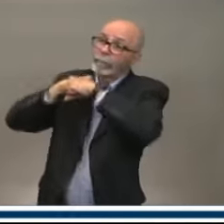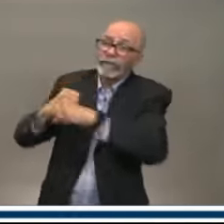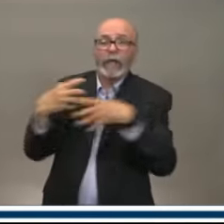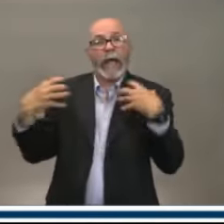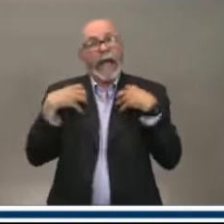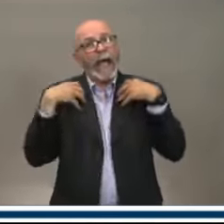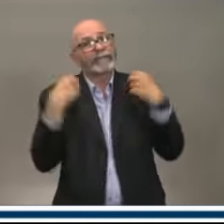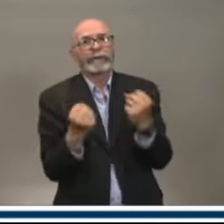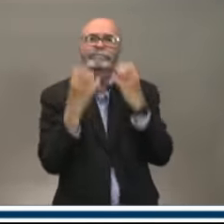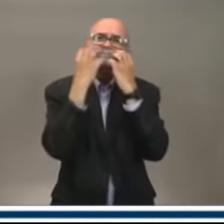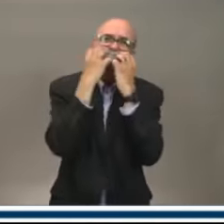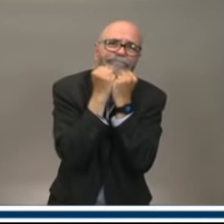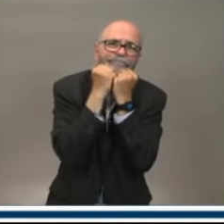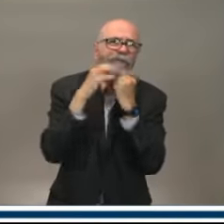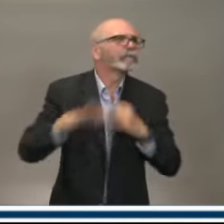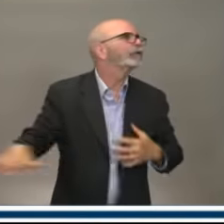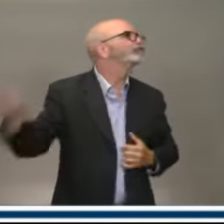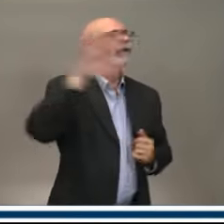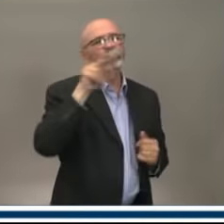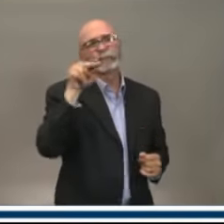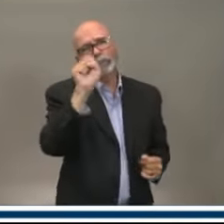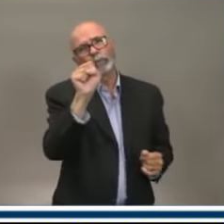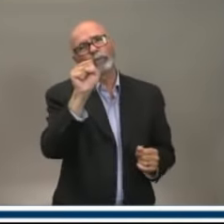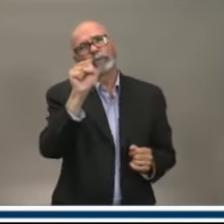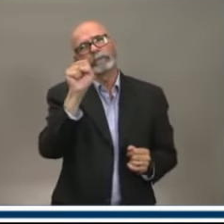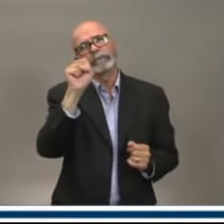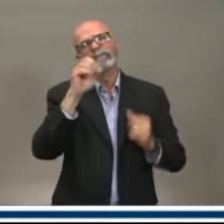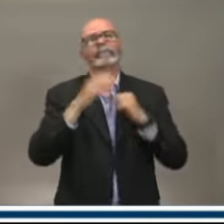to Olivier Lefebvre with Radio Canada.